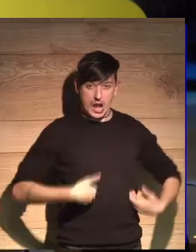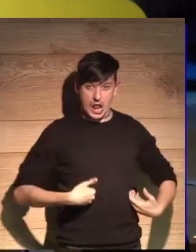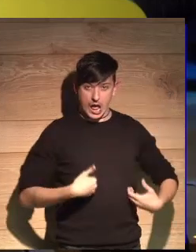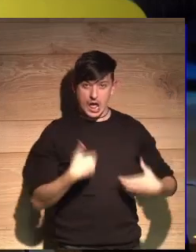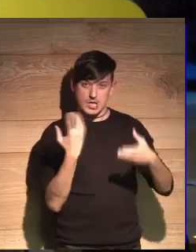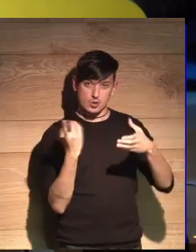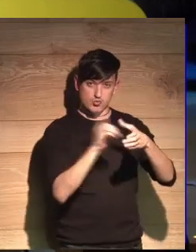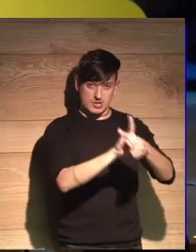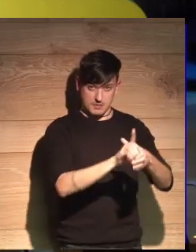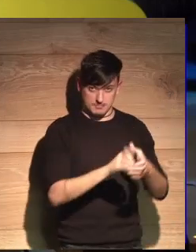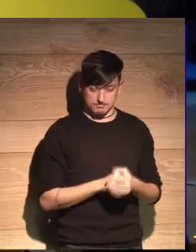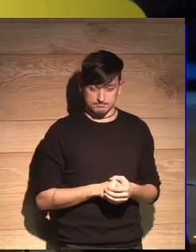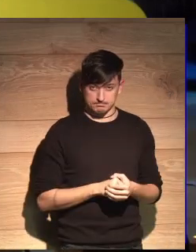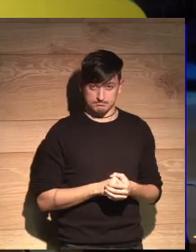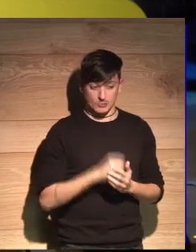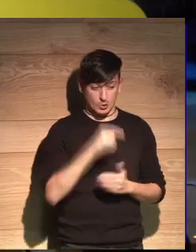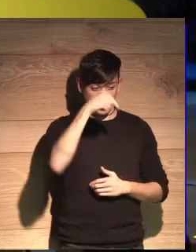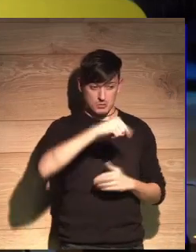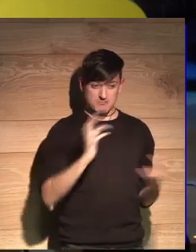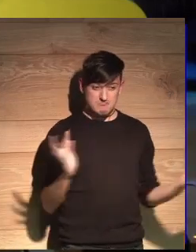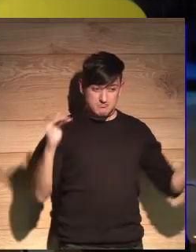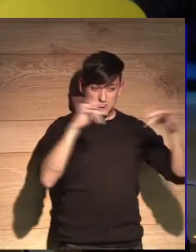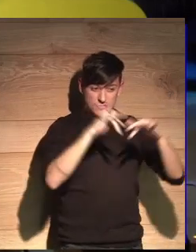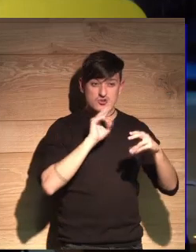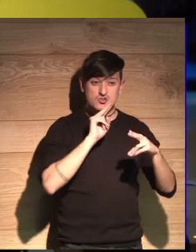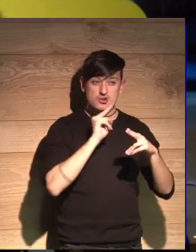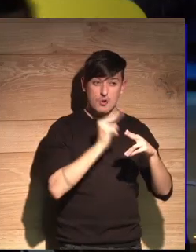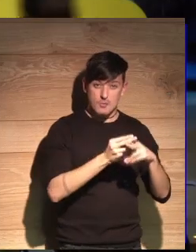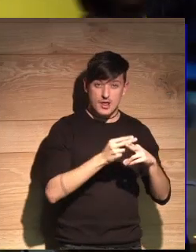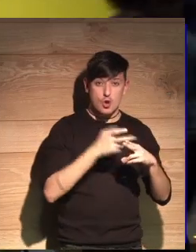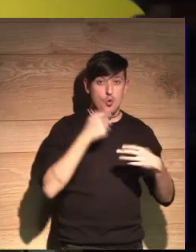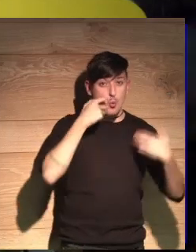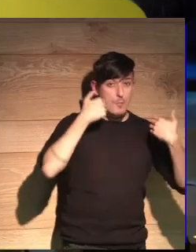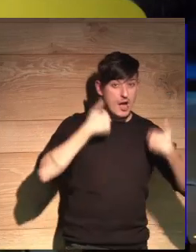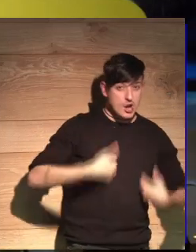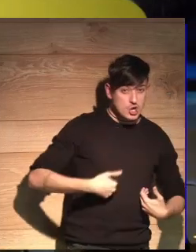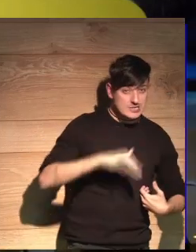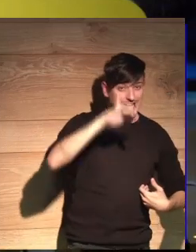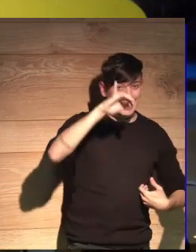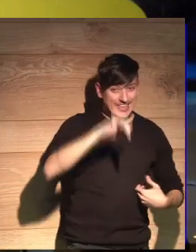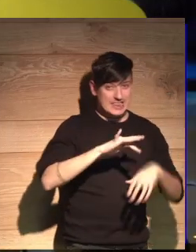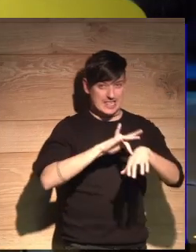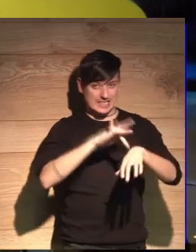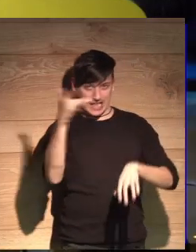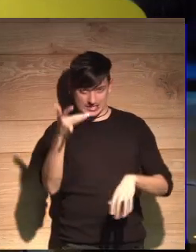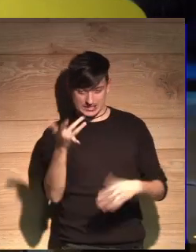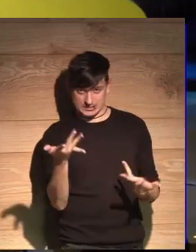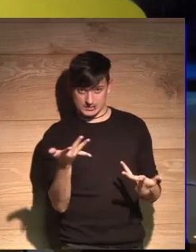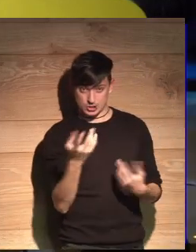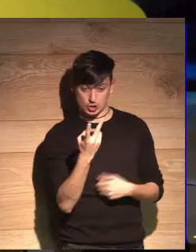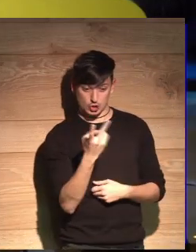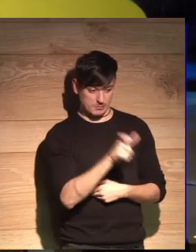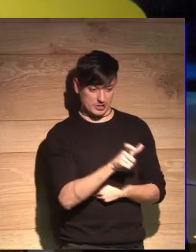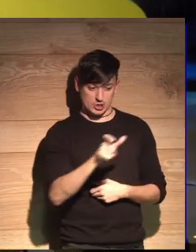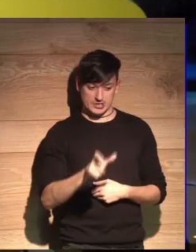more human and more inclusive. Today we have the meeting, which is humans and digitals,